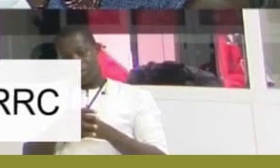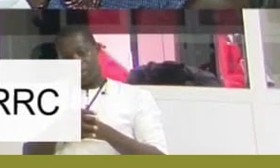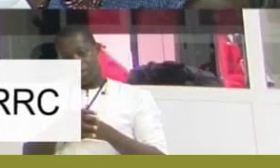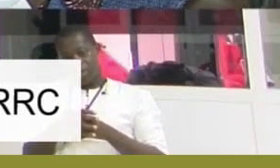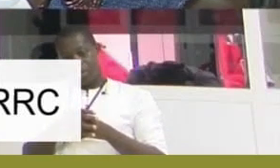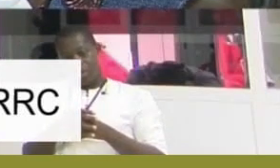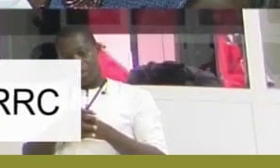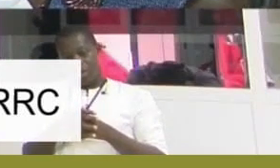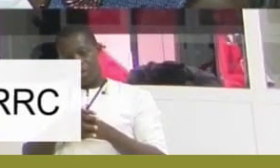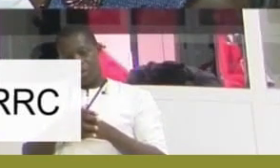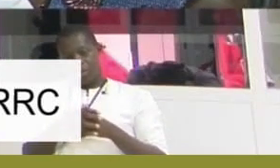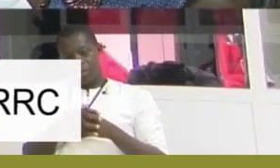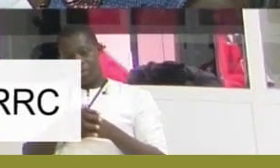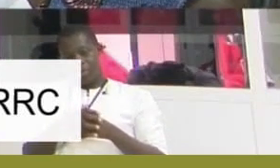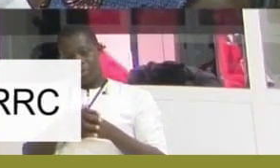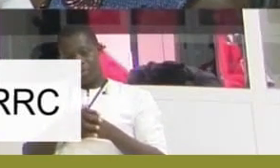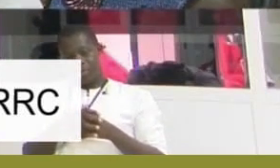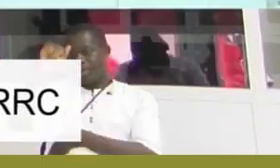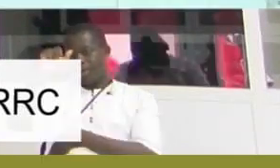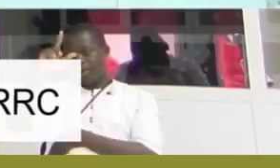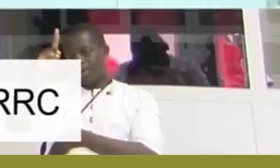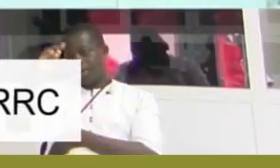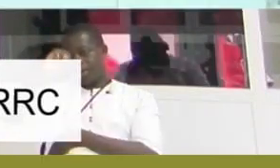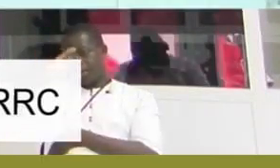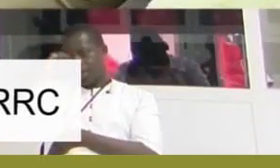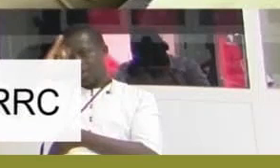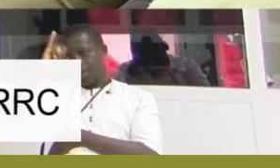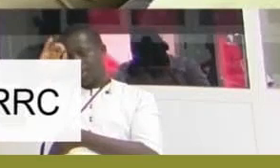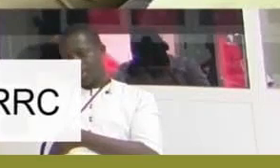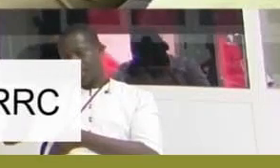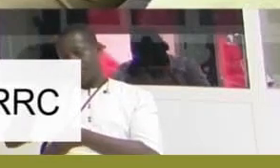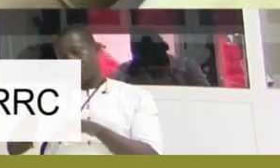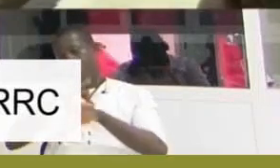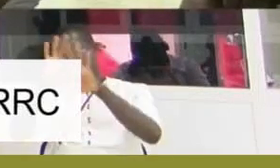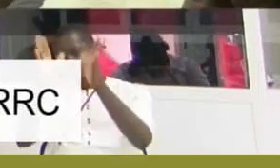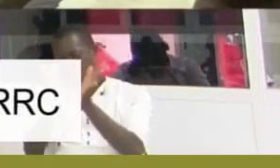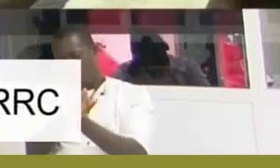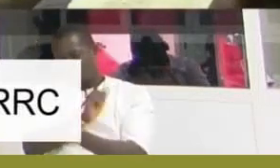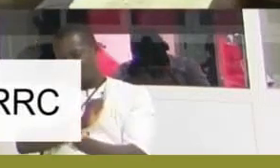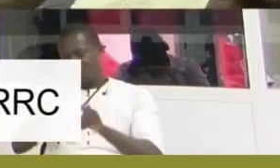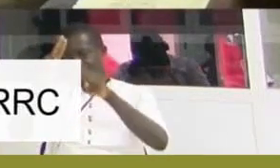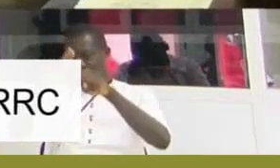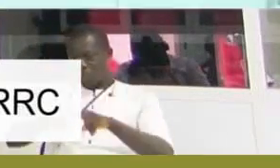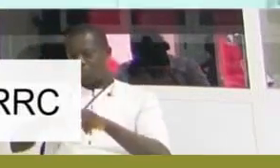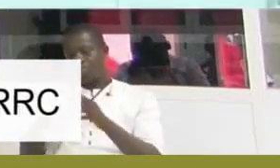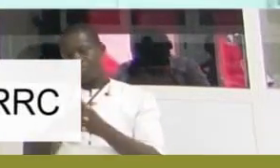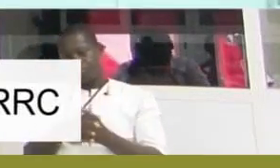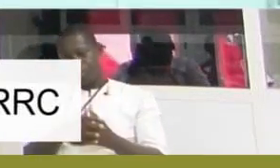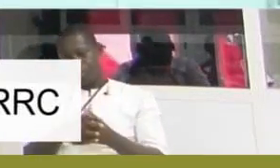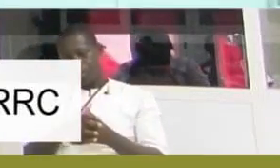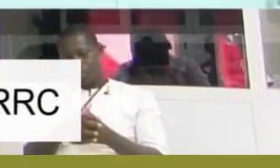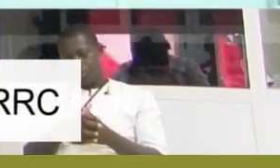Nduru Cham was alleged to have been mastermind of the March 2006 attempted overthrow of the government of Yaya Jame.